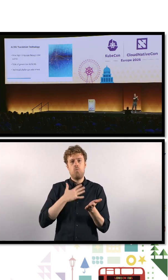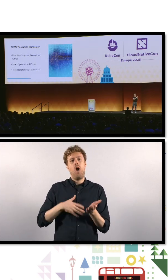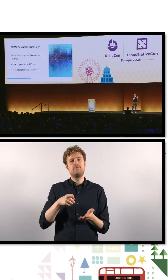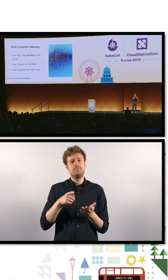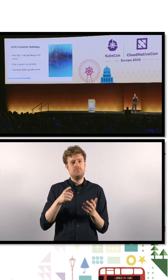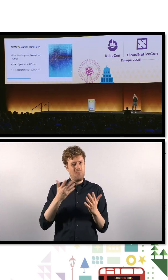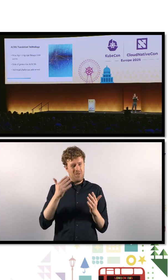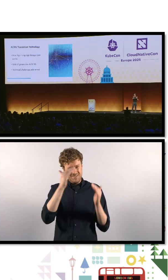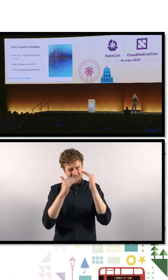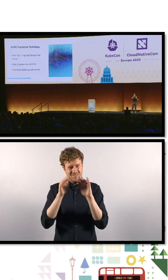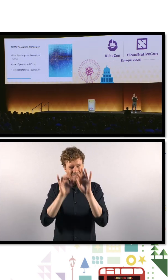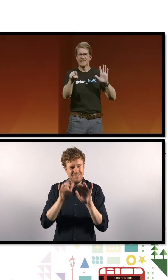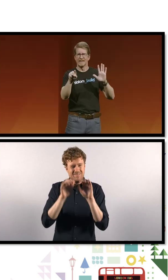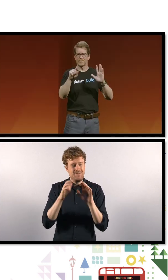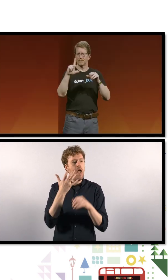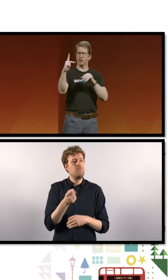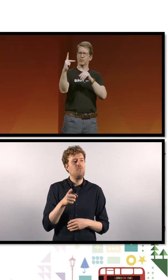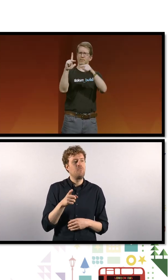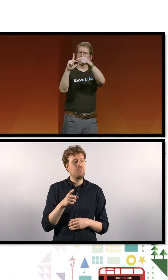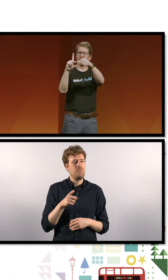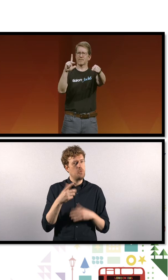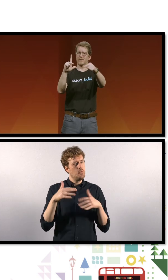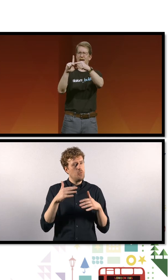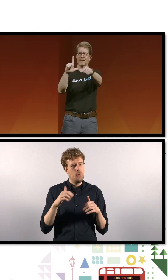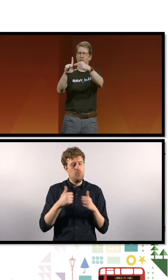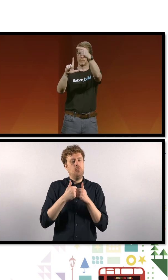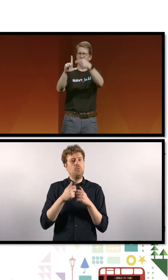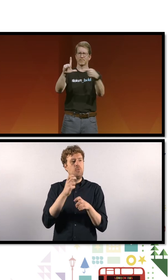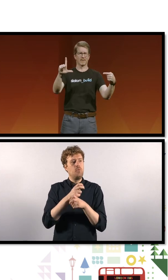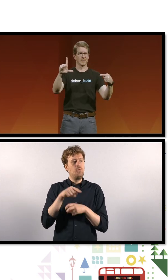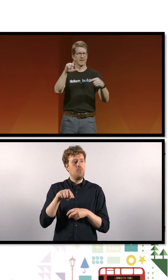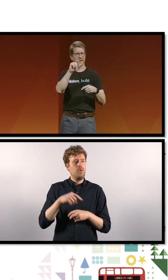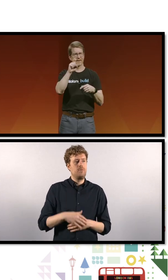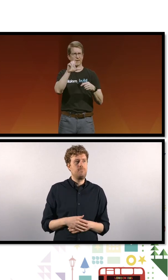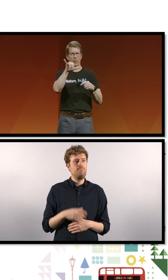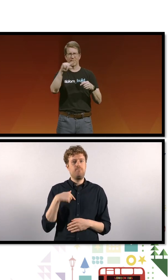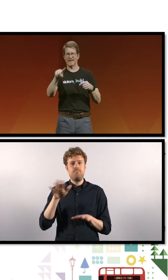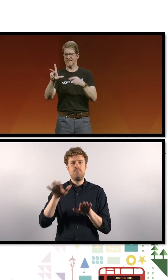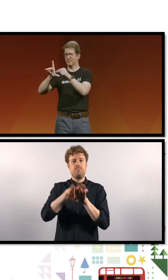within that image, there are various points for X, Y, and Z axes.